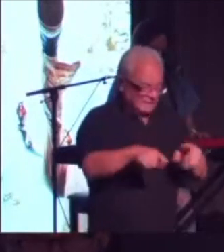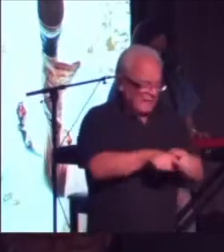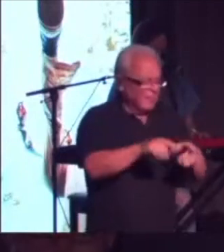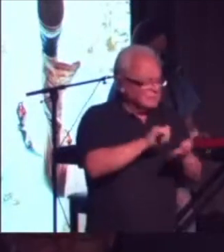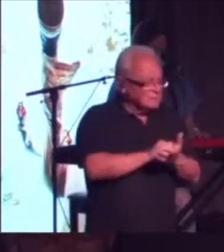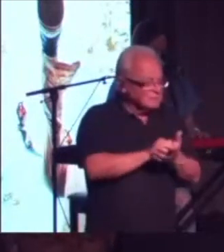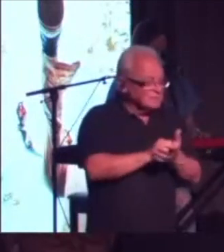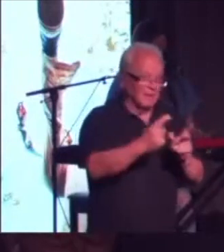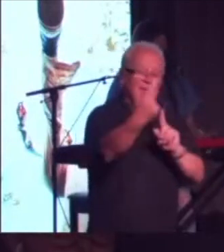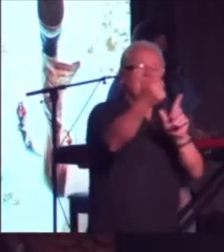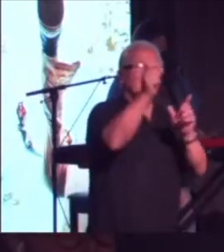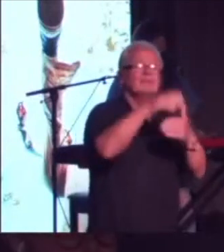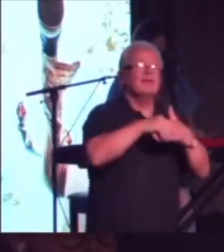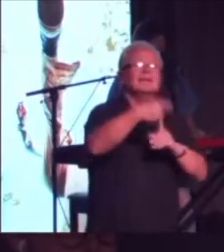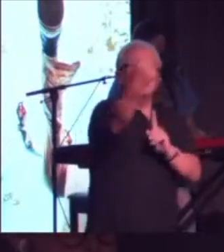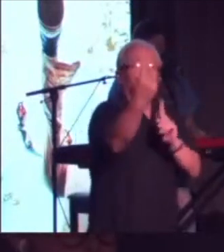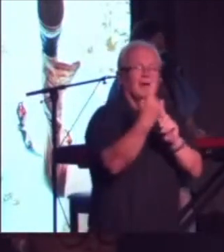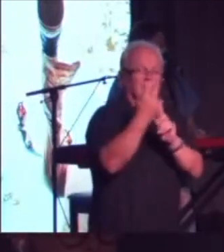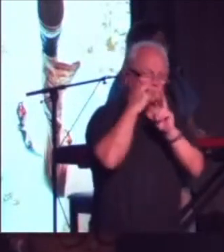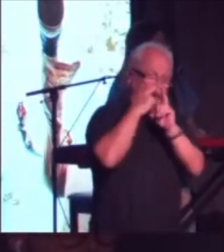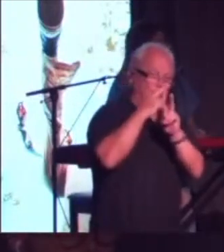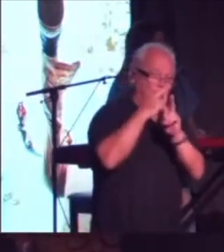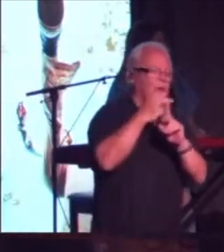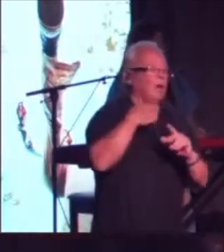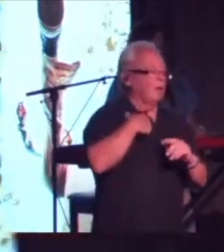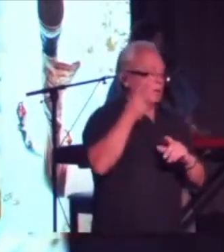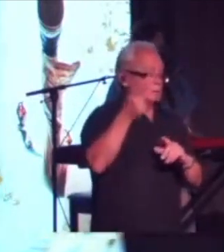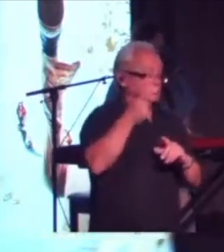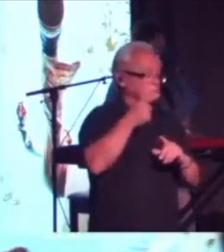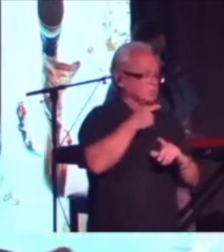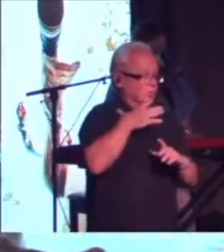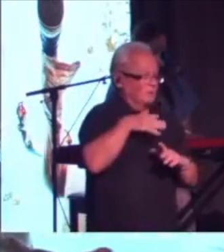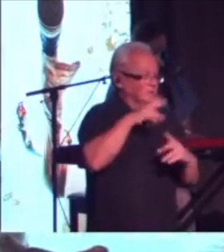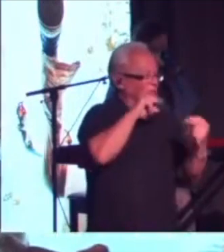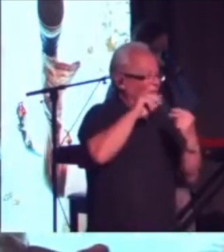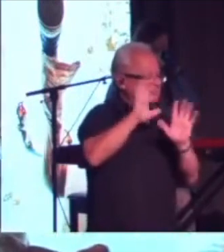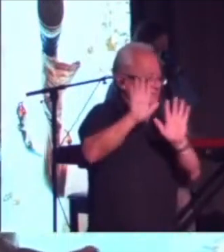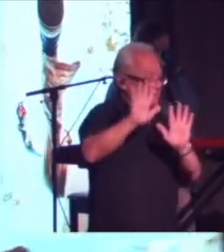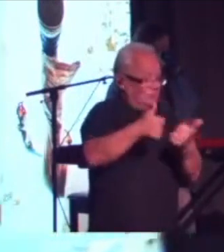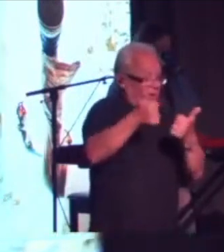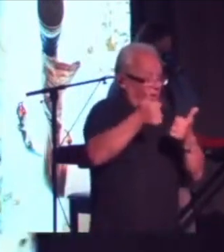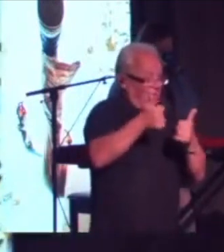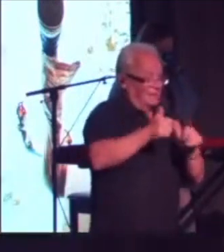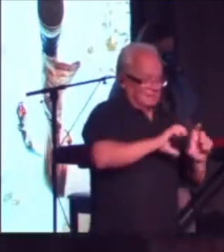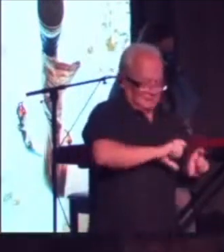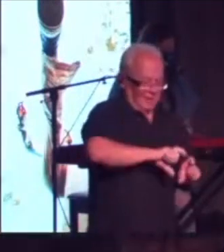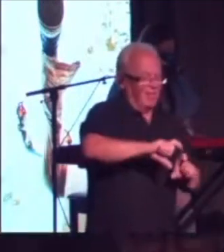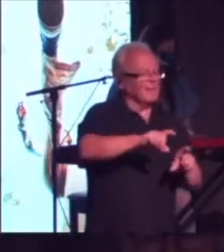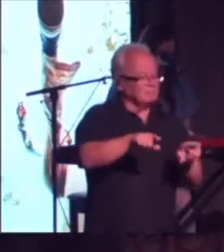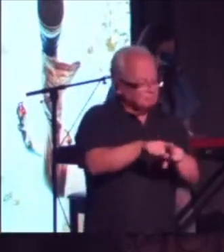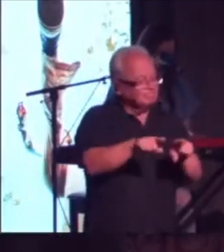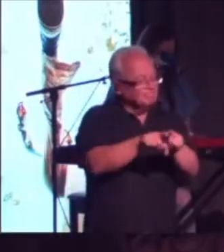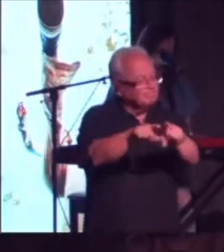Do I have friends like that? Bigger question, am I a friend like that? Someone who's consistent, someone